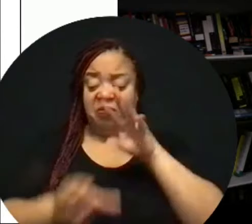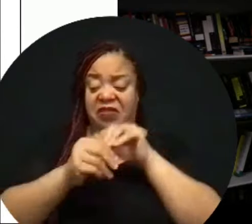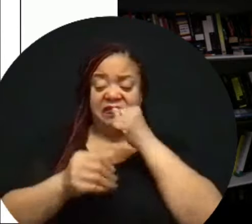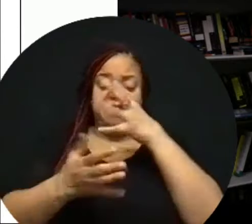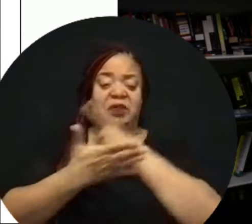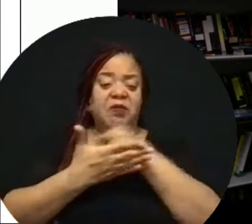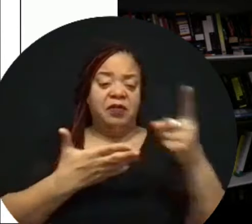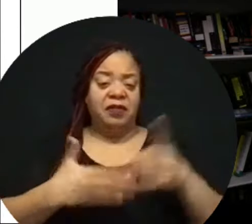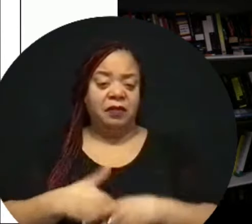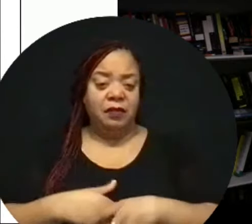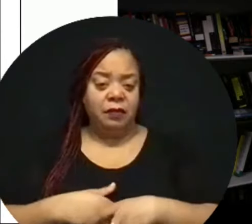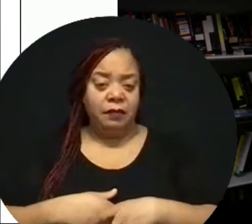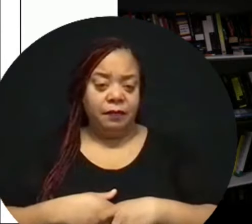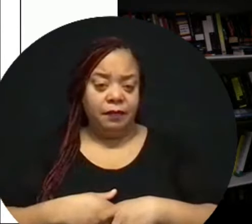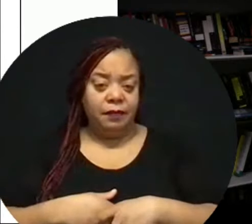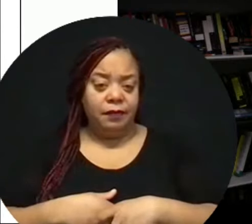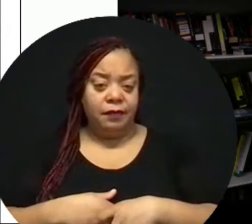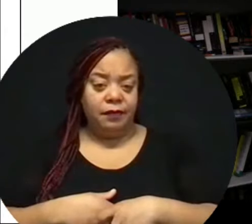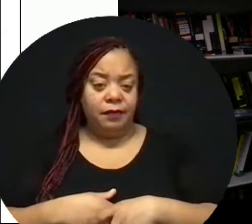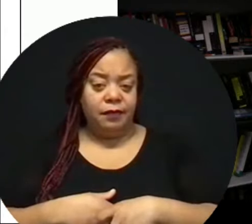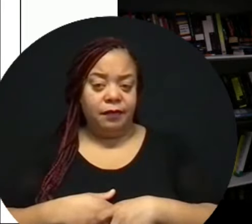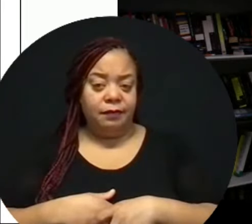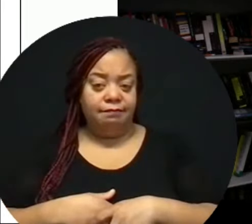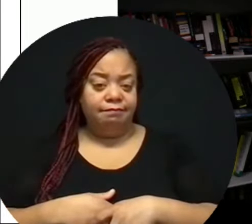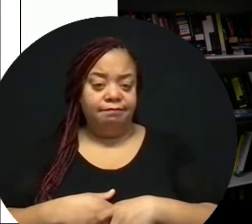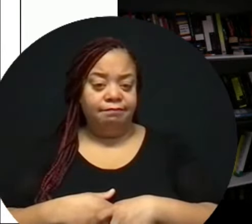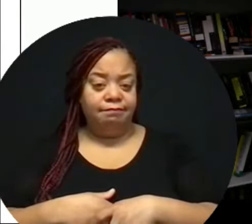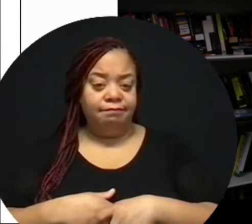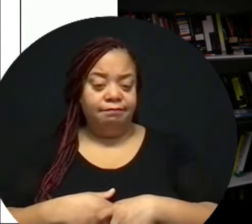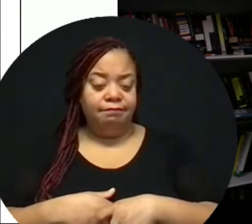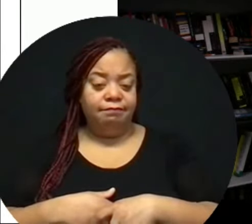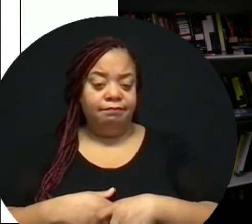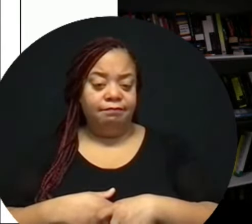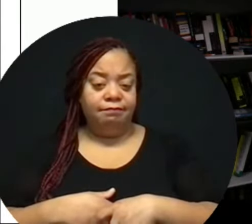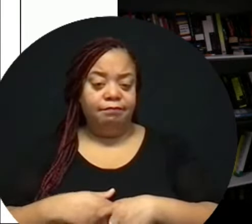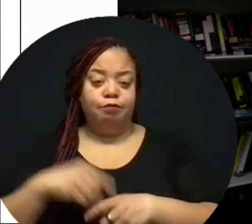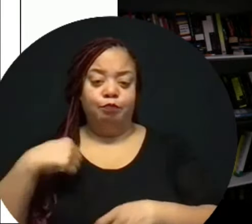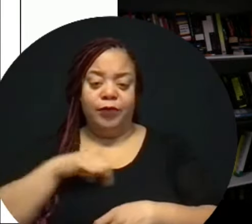and in a place where that horizon, the